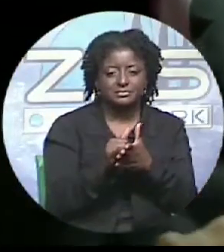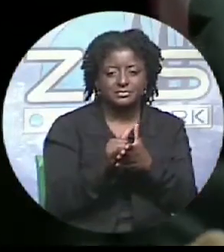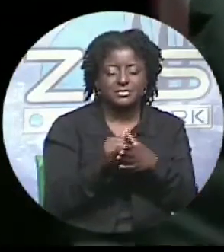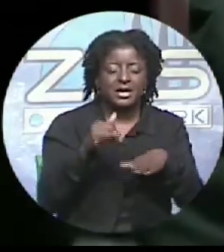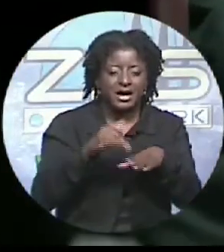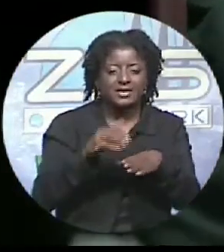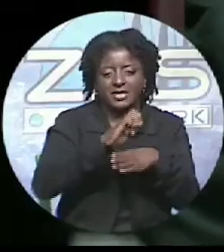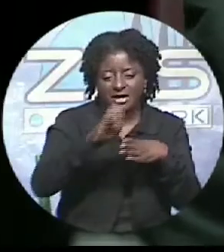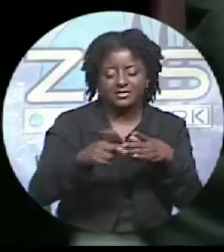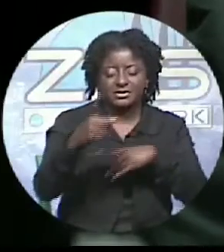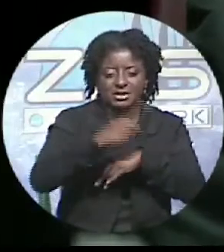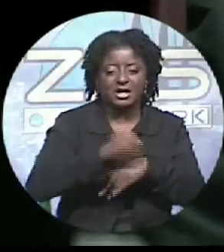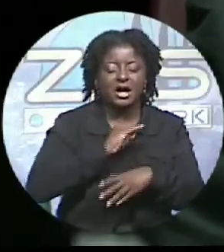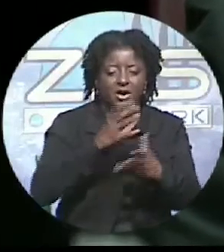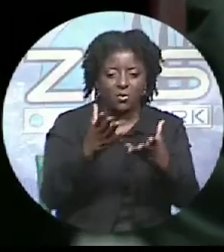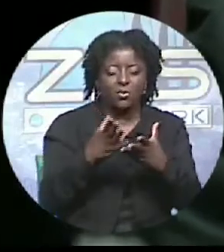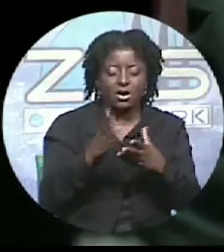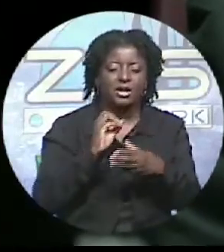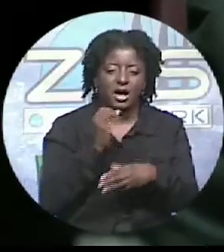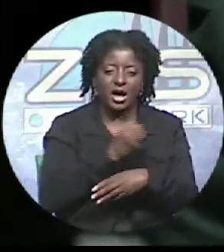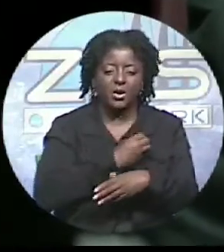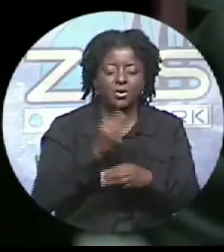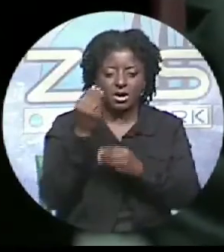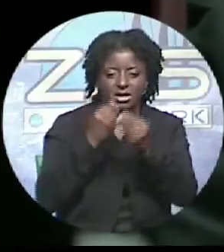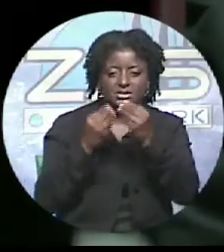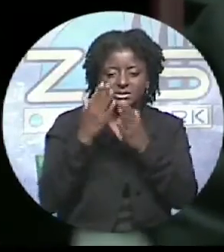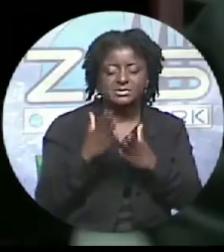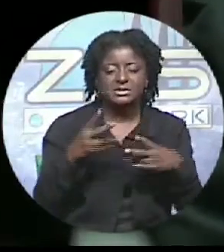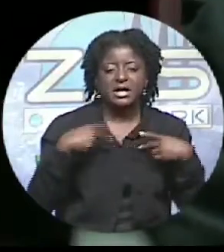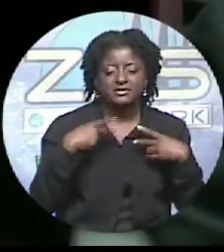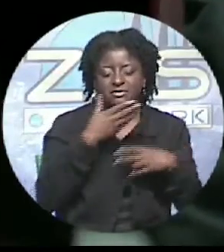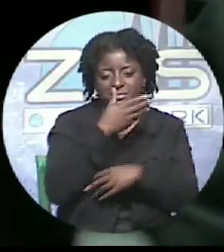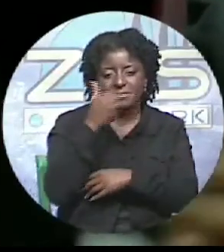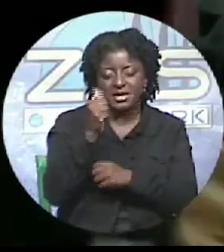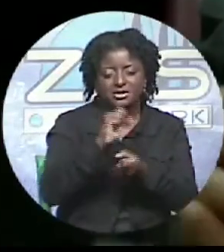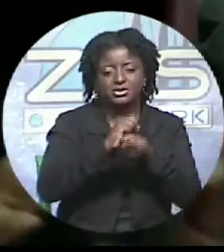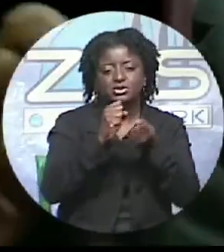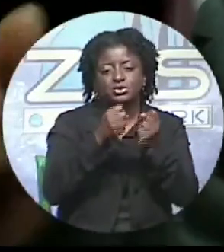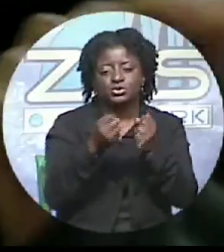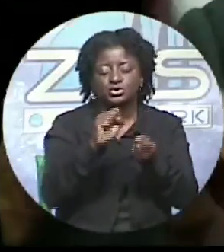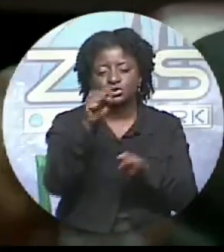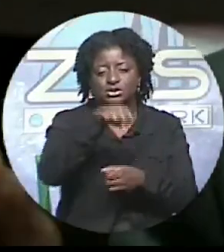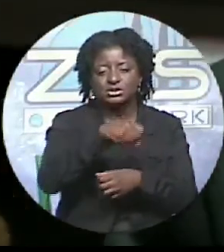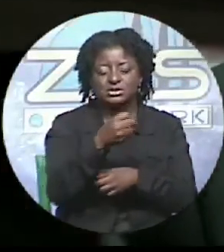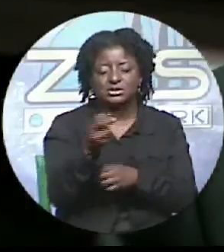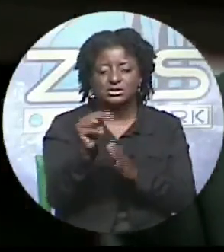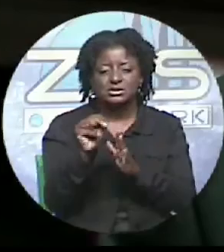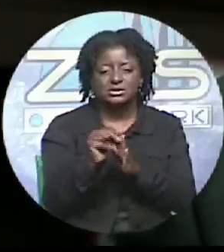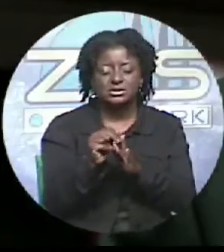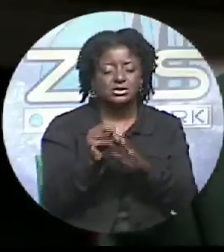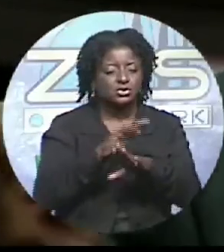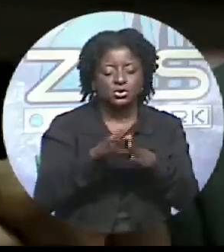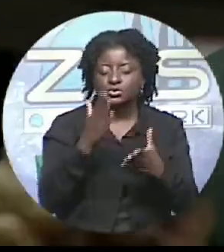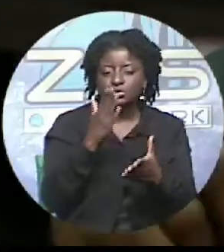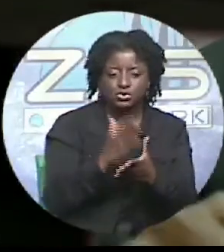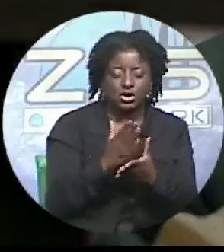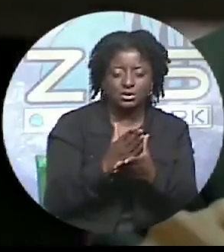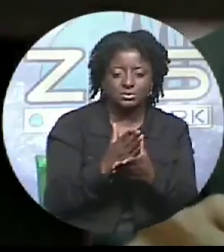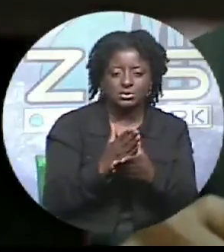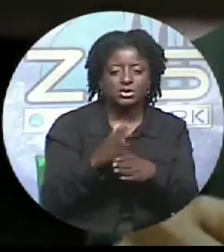our customers to have resolution. Don't stop. Don't cover it. Make sure that you let somebody know